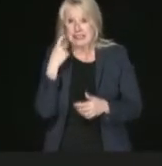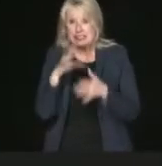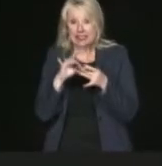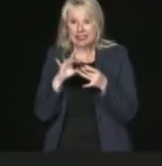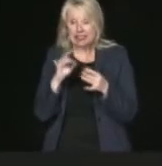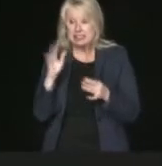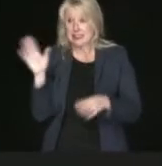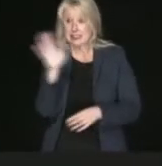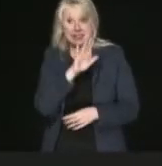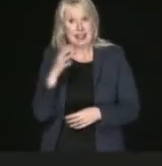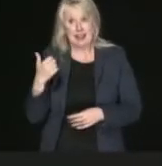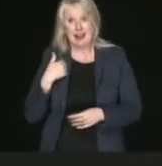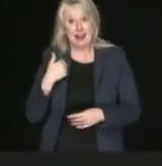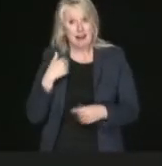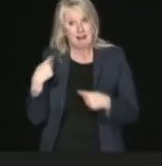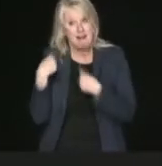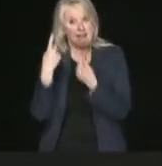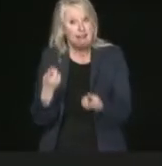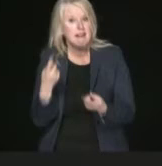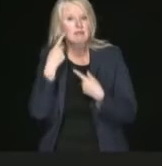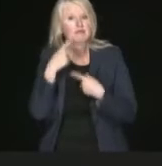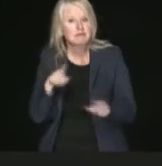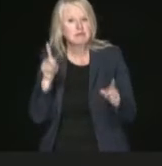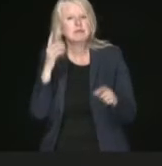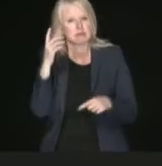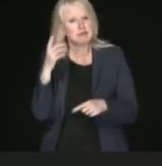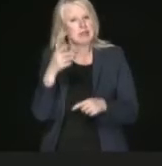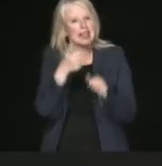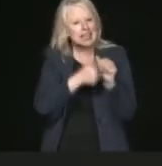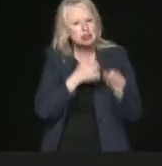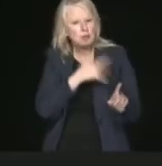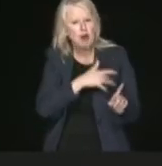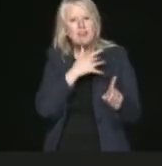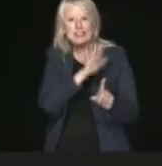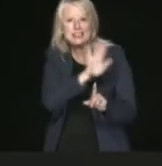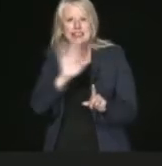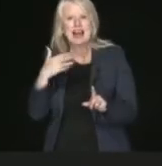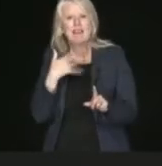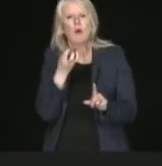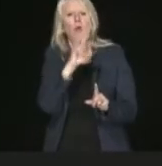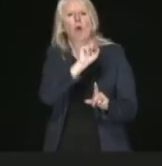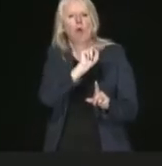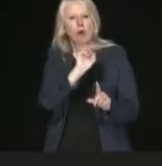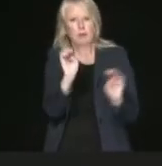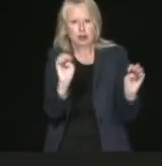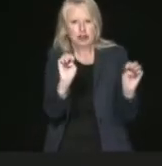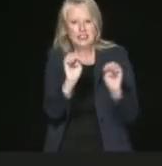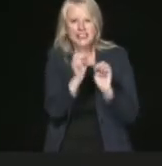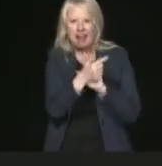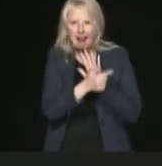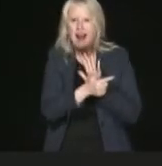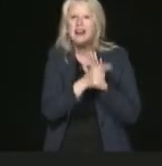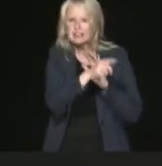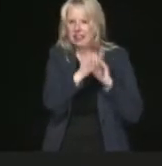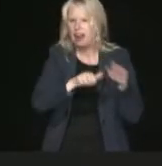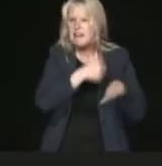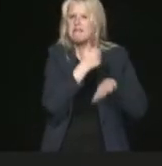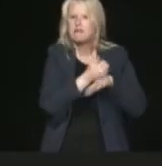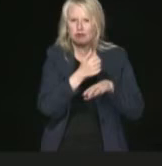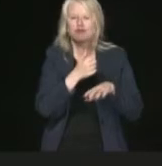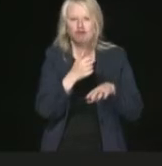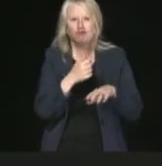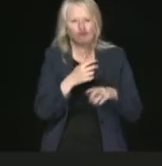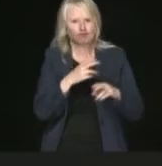country works is that provinces have Emergencies Act that they can bring in with very strong measures that they have